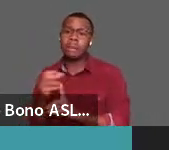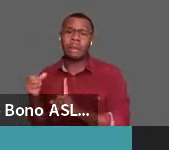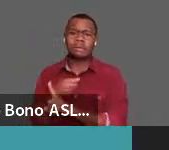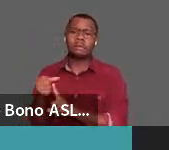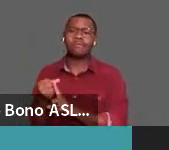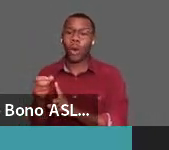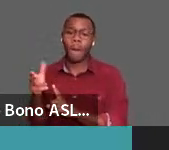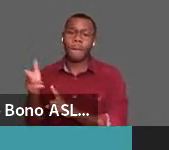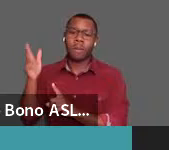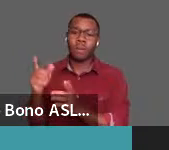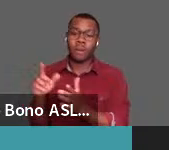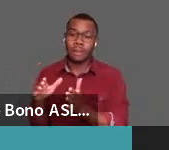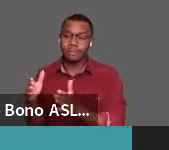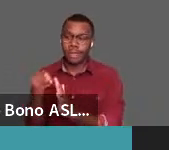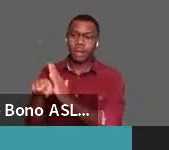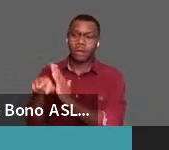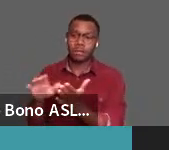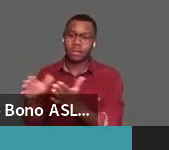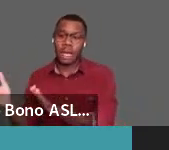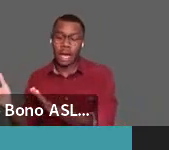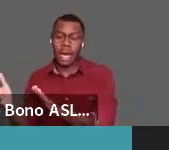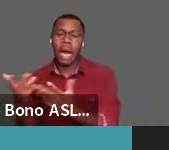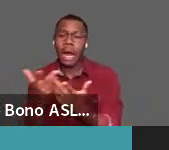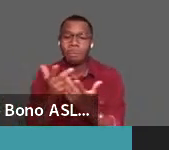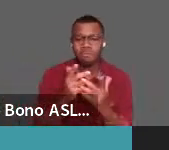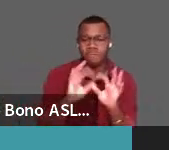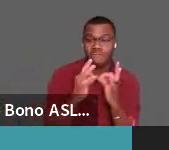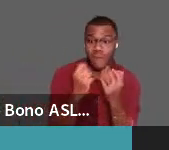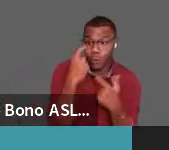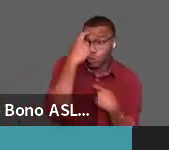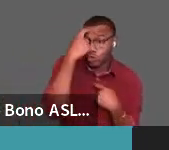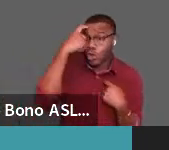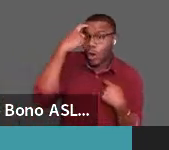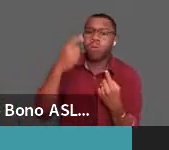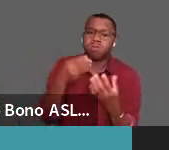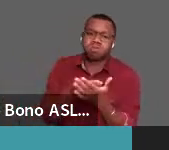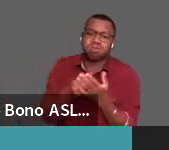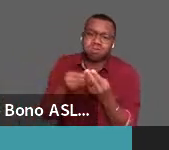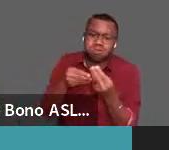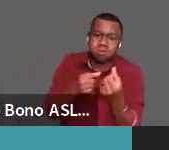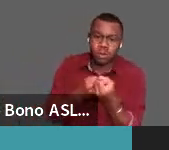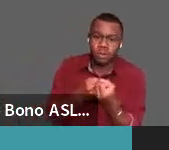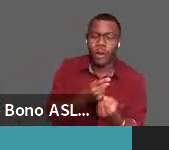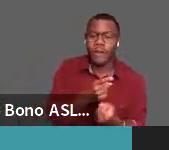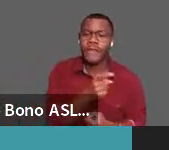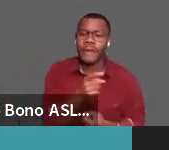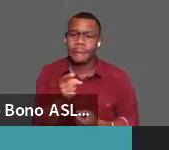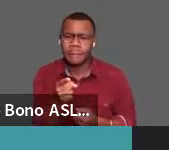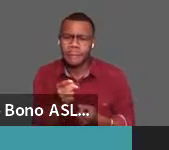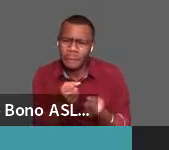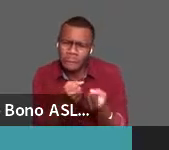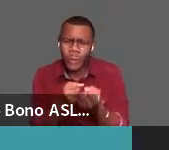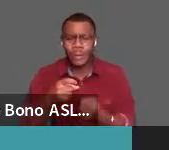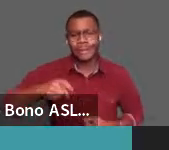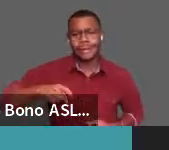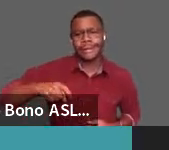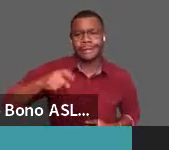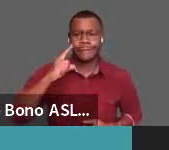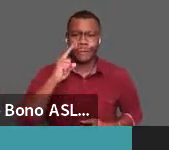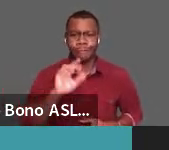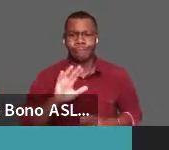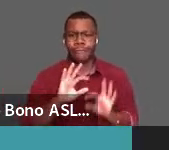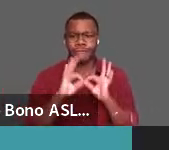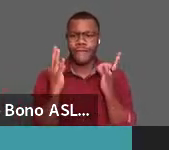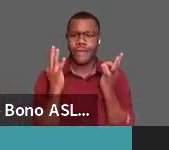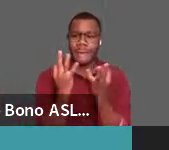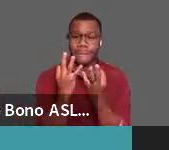community all the time. This is a critical support for these families. And we appreciate you all for joining us and continue